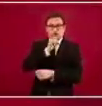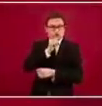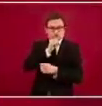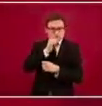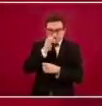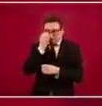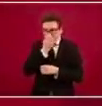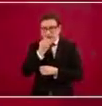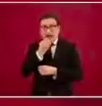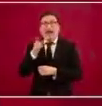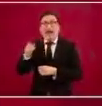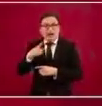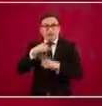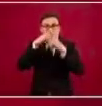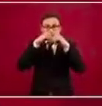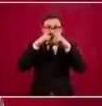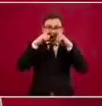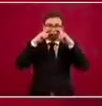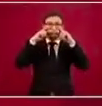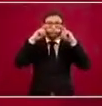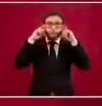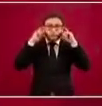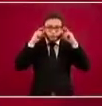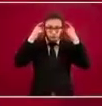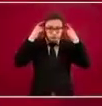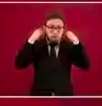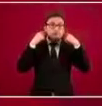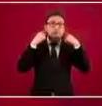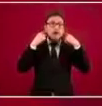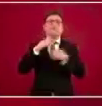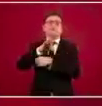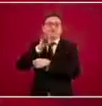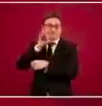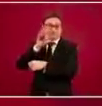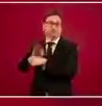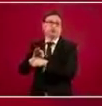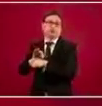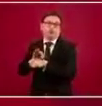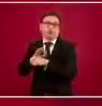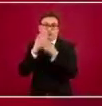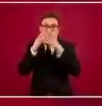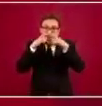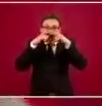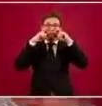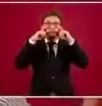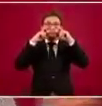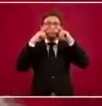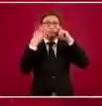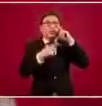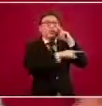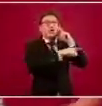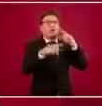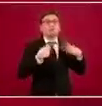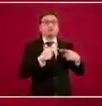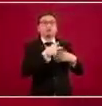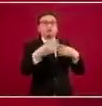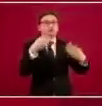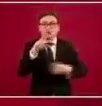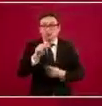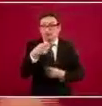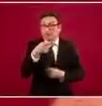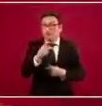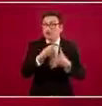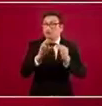Could it be of some help? Sure. But remember, if you already have COVID,